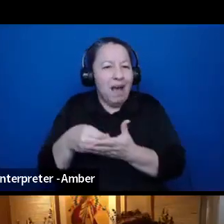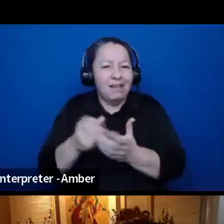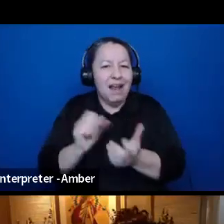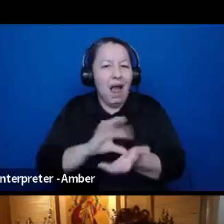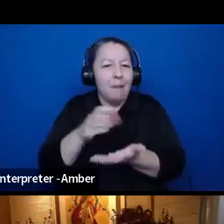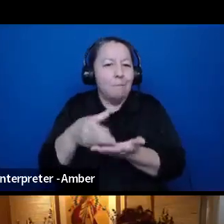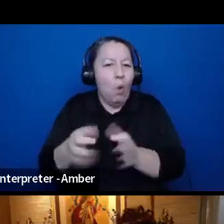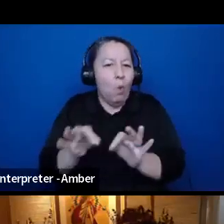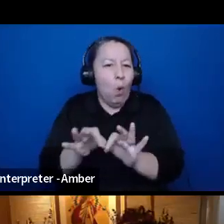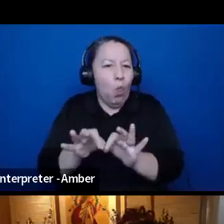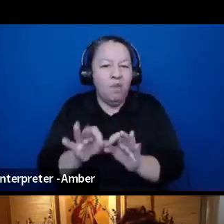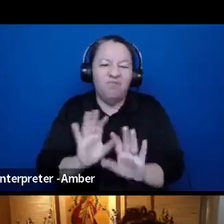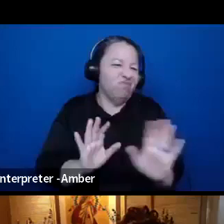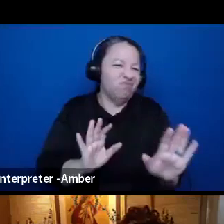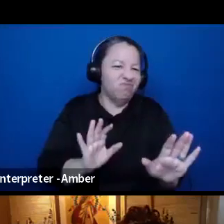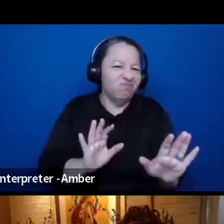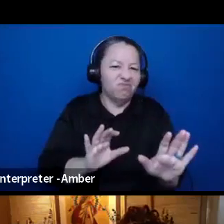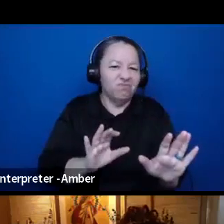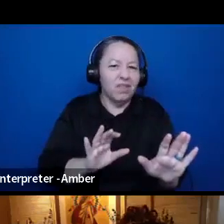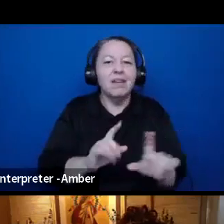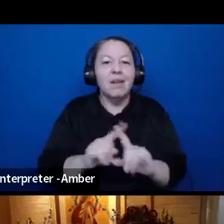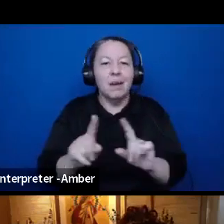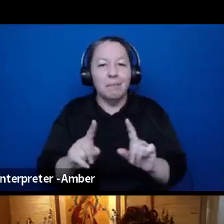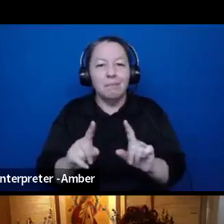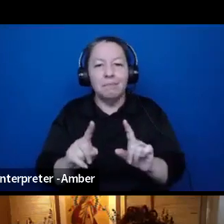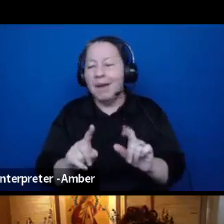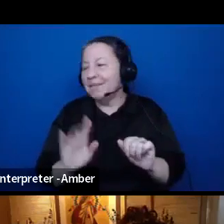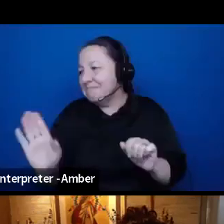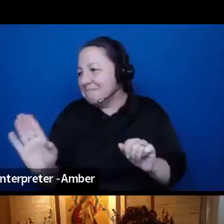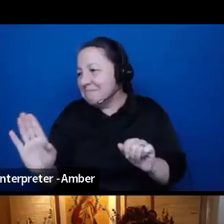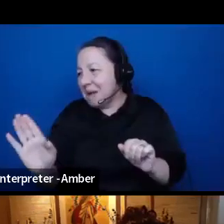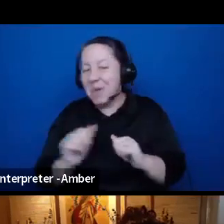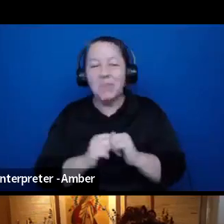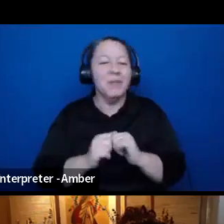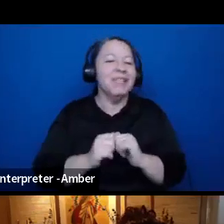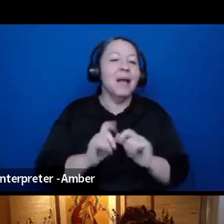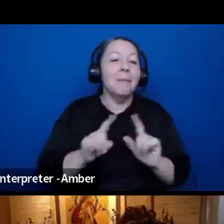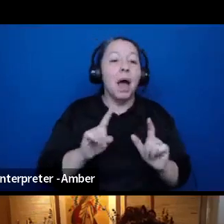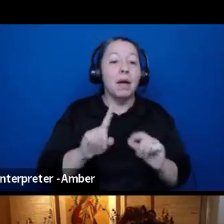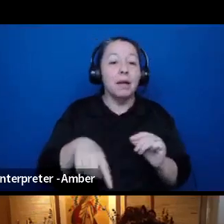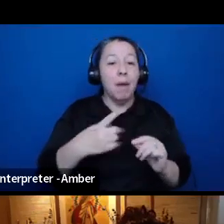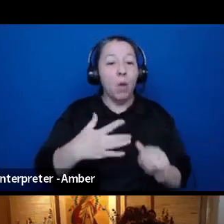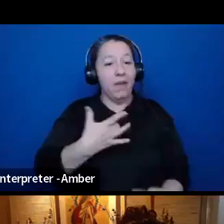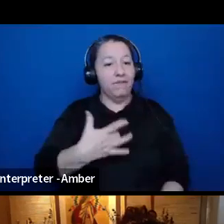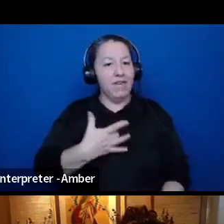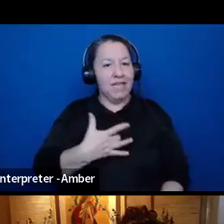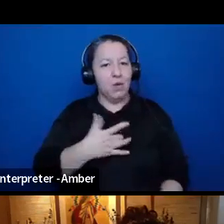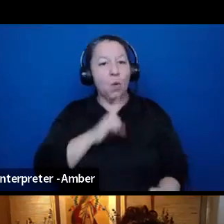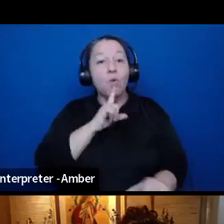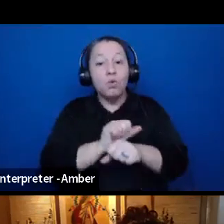Hercules. It's about the feeling or the genuine